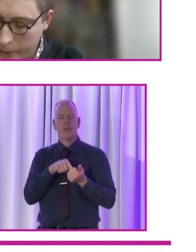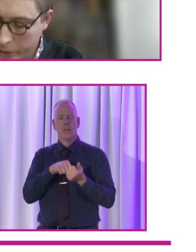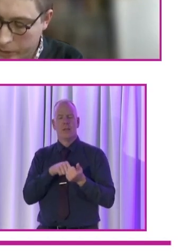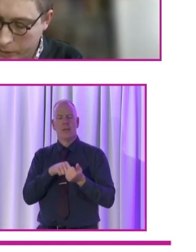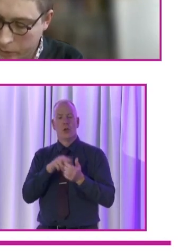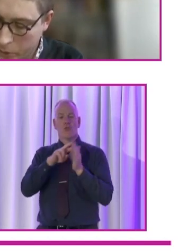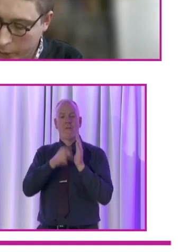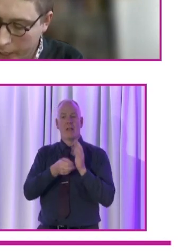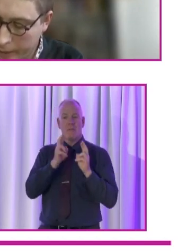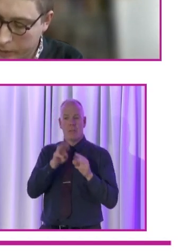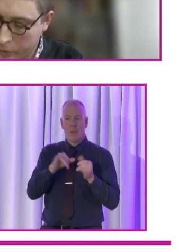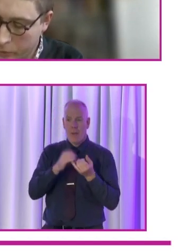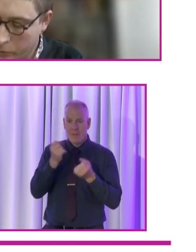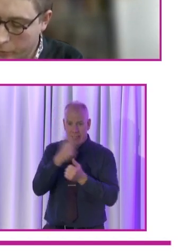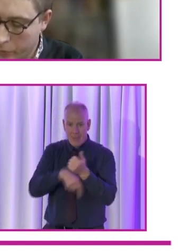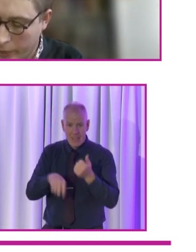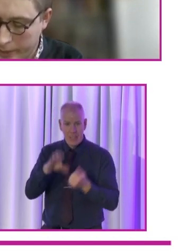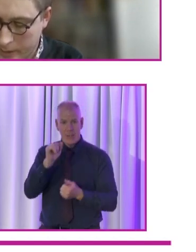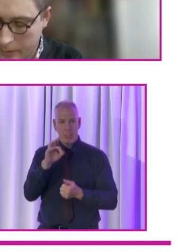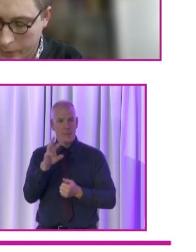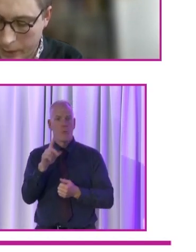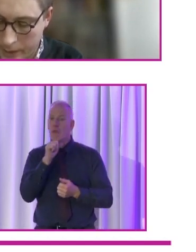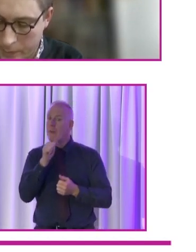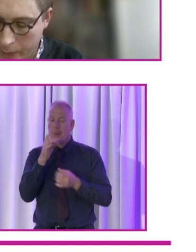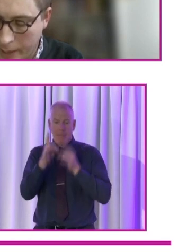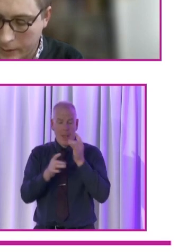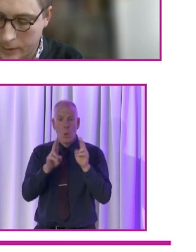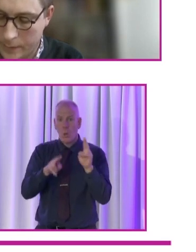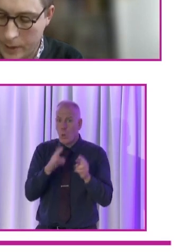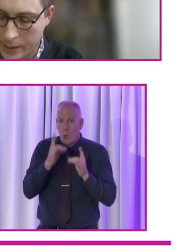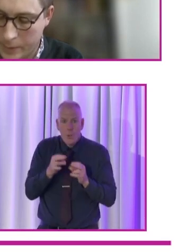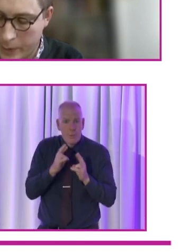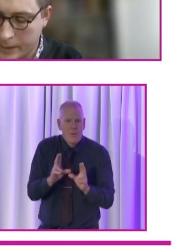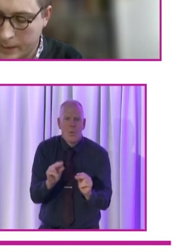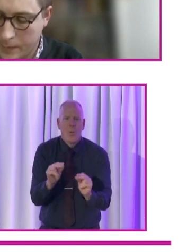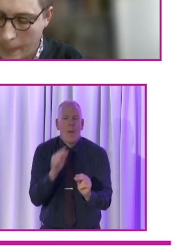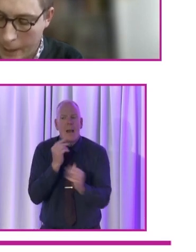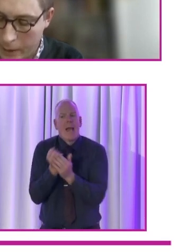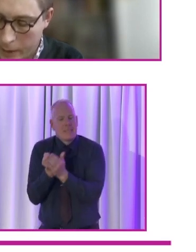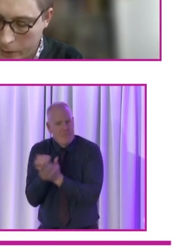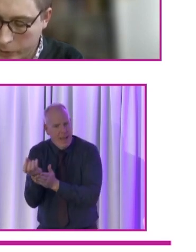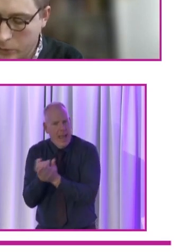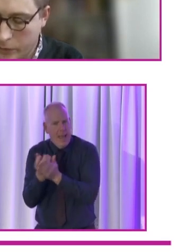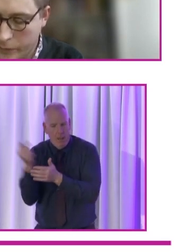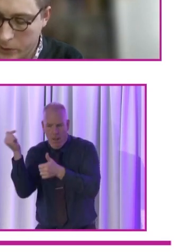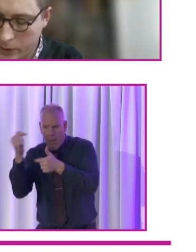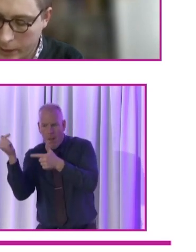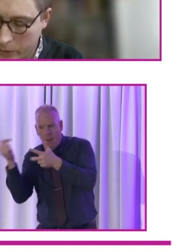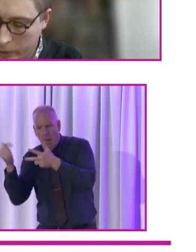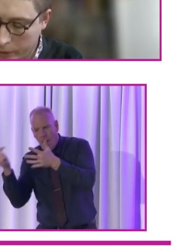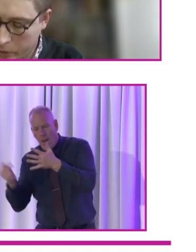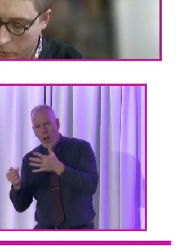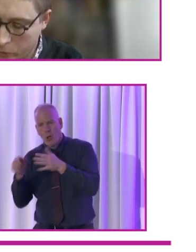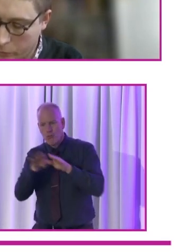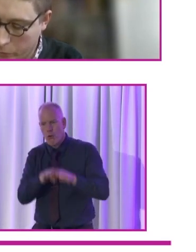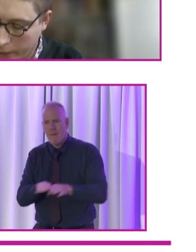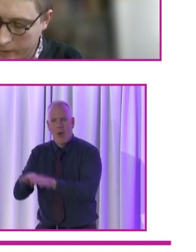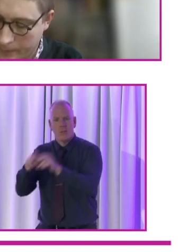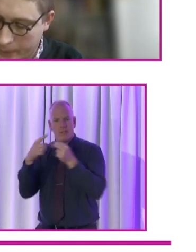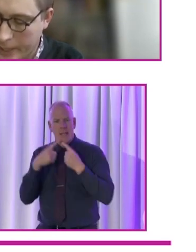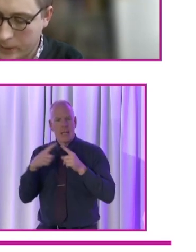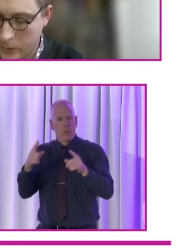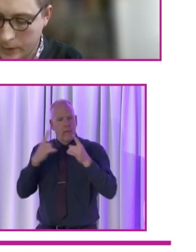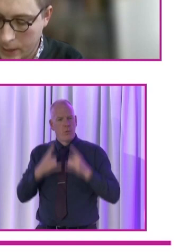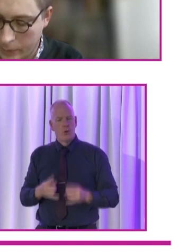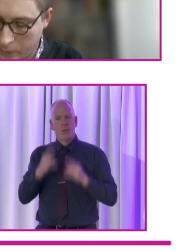The convention did not create new human rights, but explains how the Universal Declaration on Human